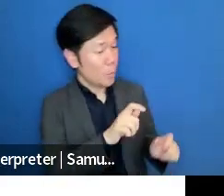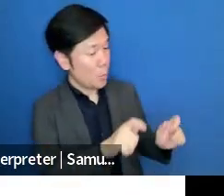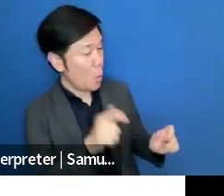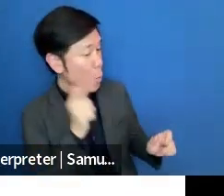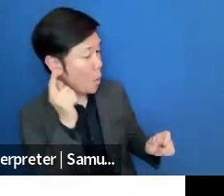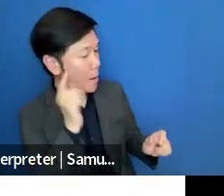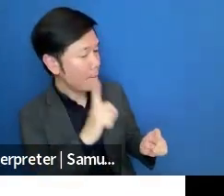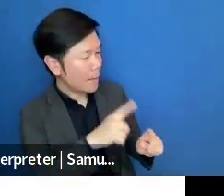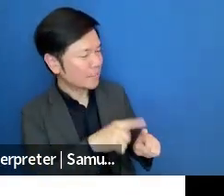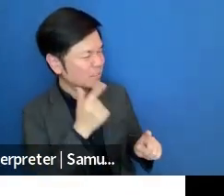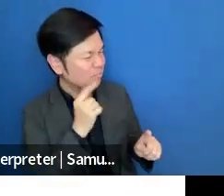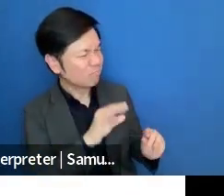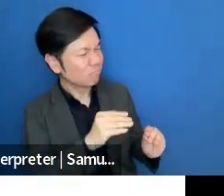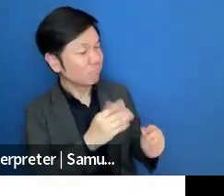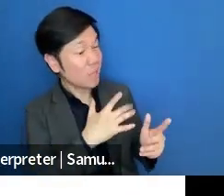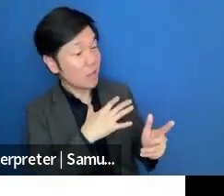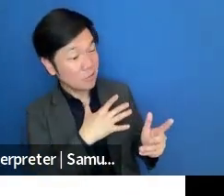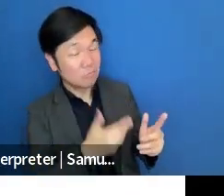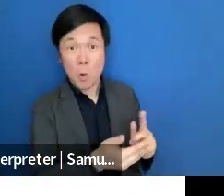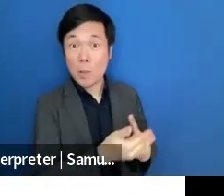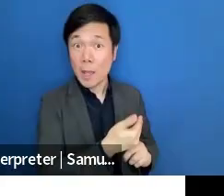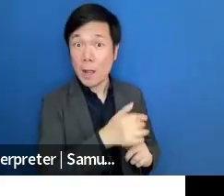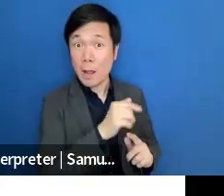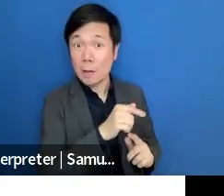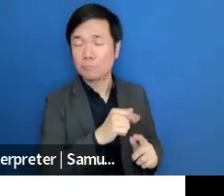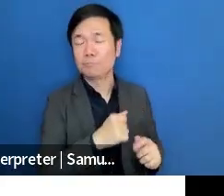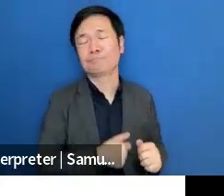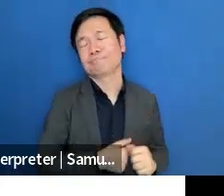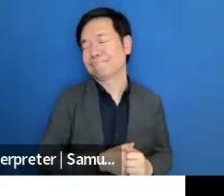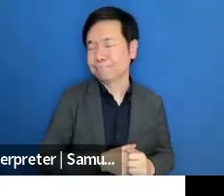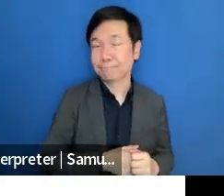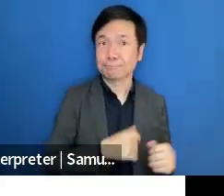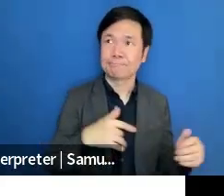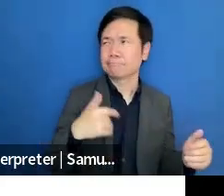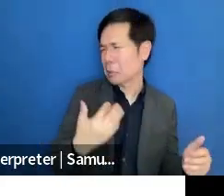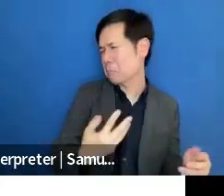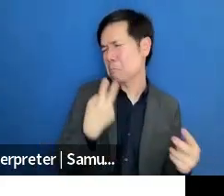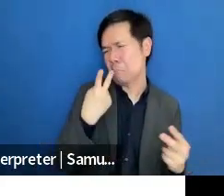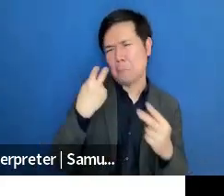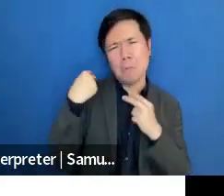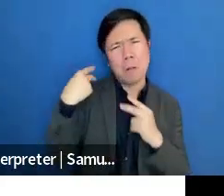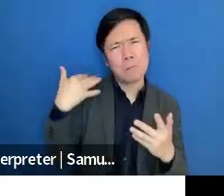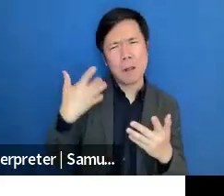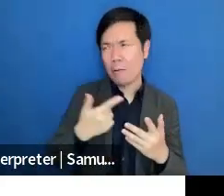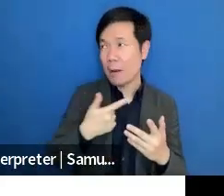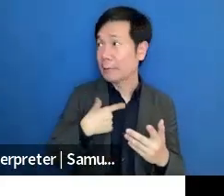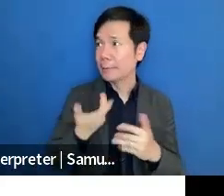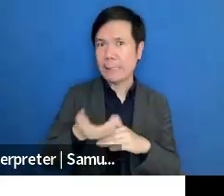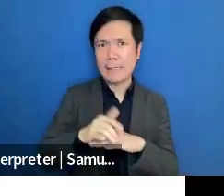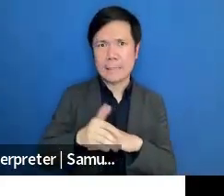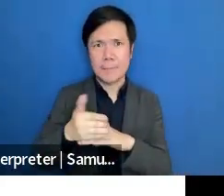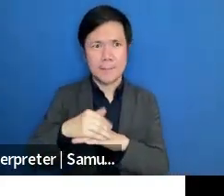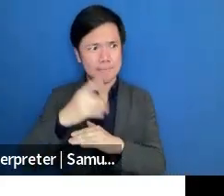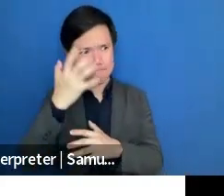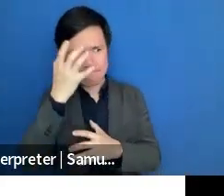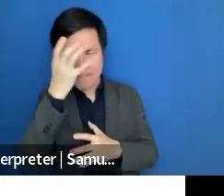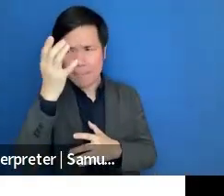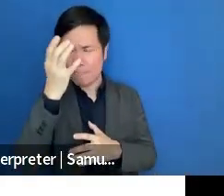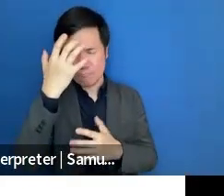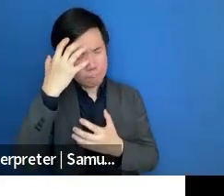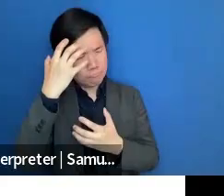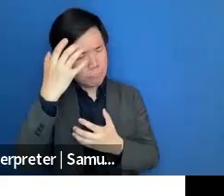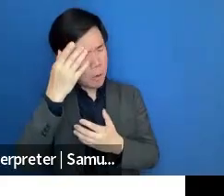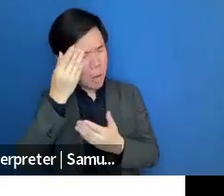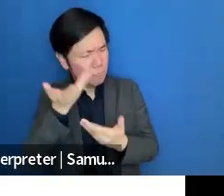other complex social change areas, traditional M&E often relies on external experts and donor-driven priorities. It